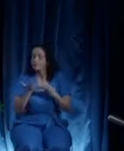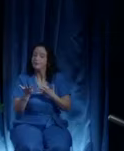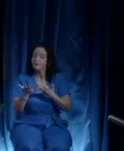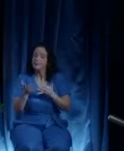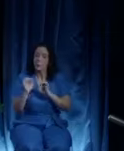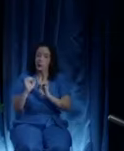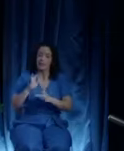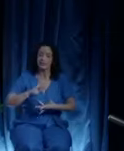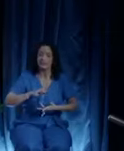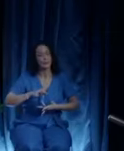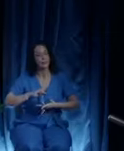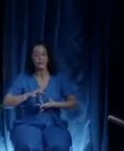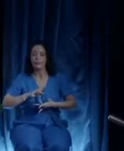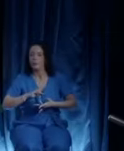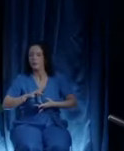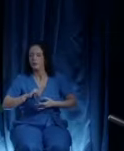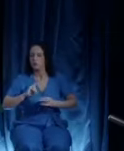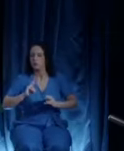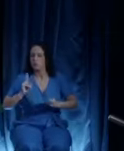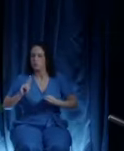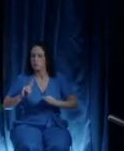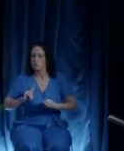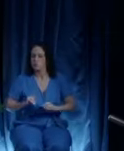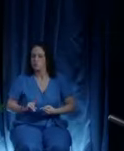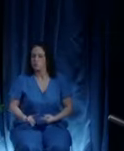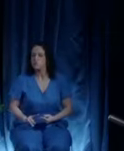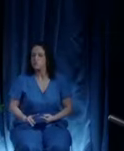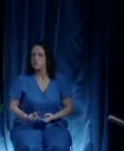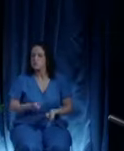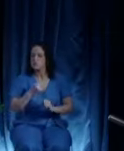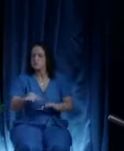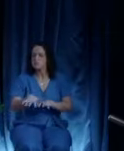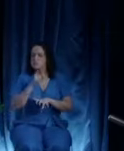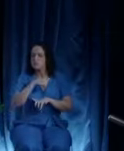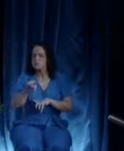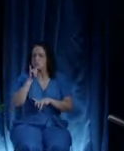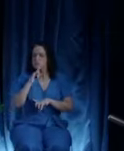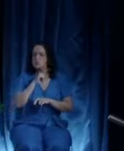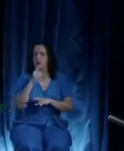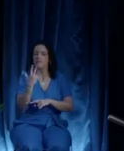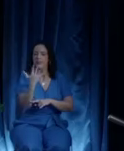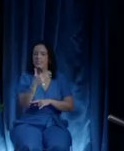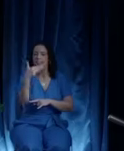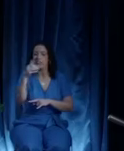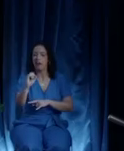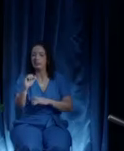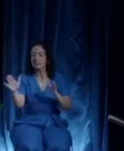witch hunts of the 1590s especially comes in. But there are other examples. He tends to